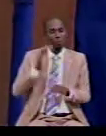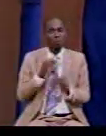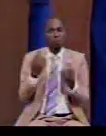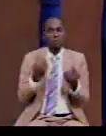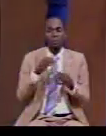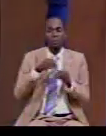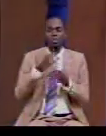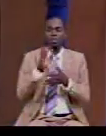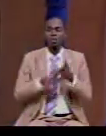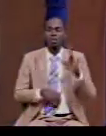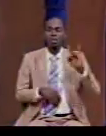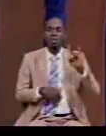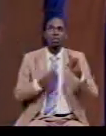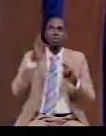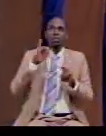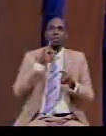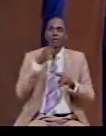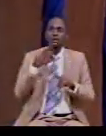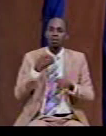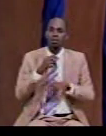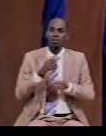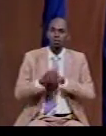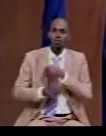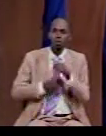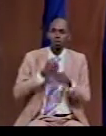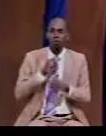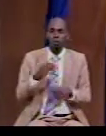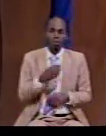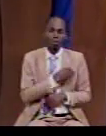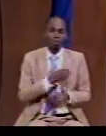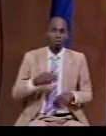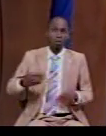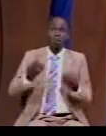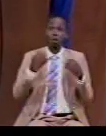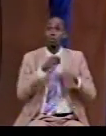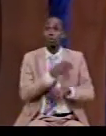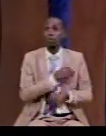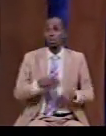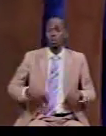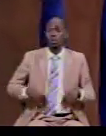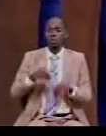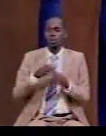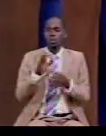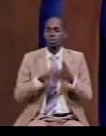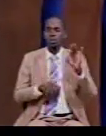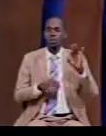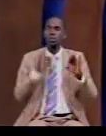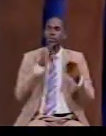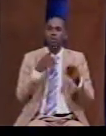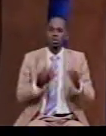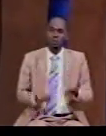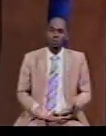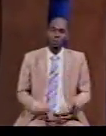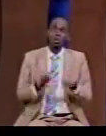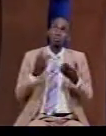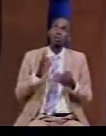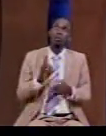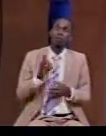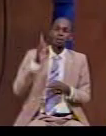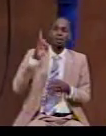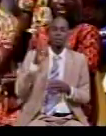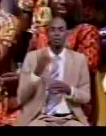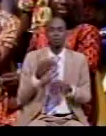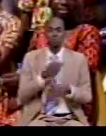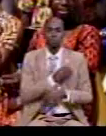19, he is the uplifted Messiah, uplifted Savior on Calvary. In John chapter 20, shout hallelujah, he is the victor